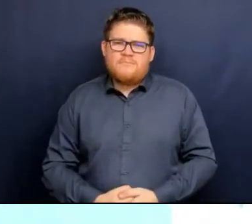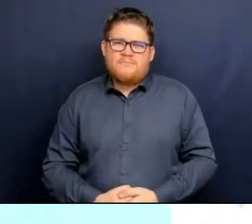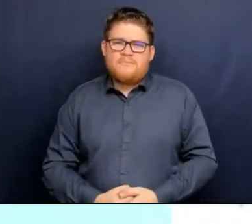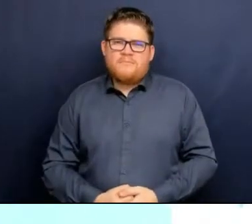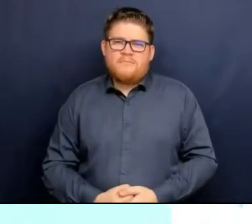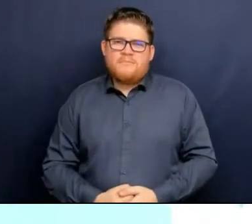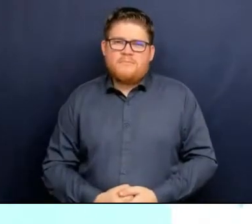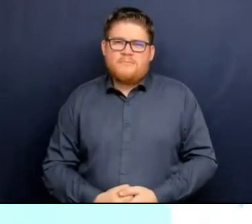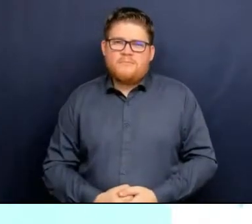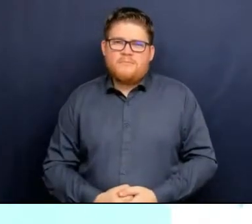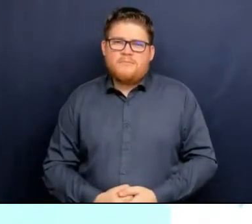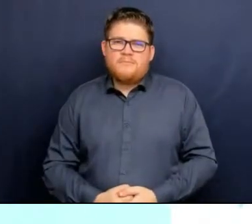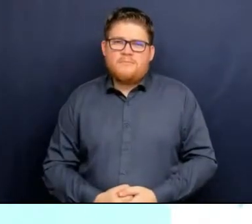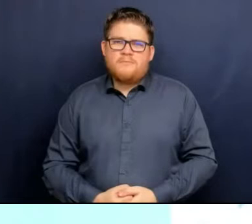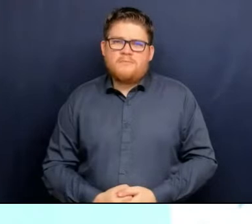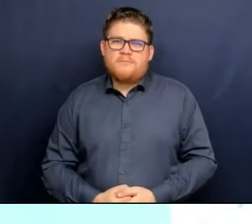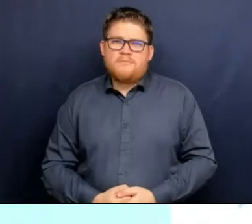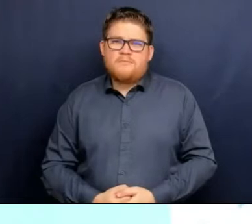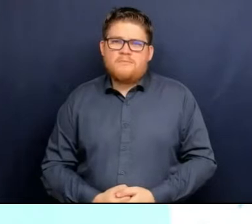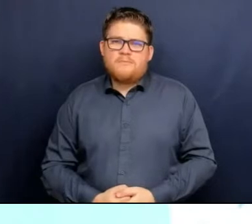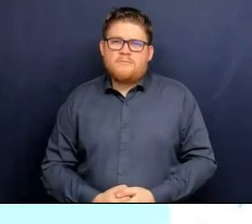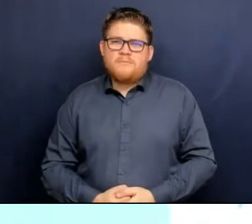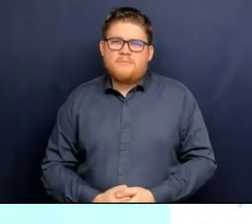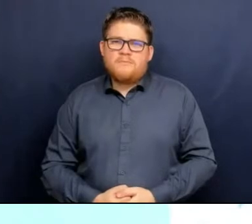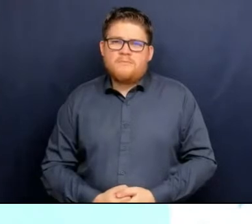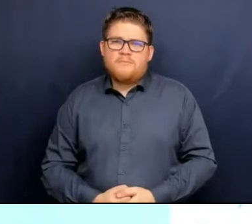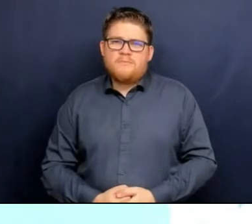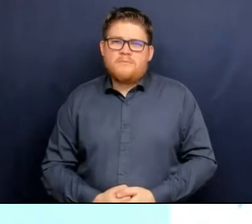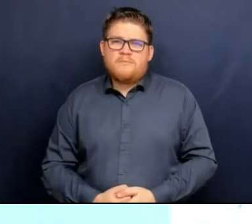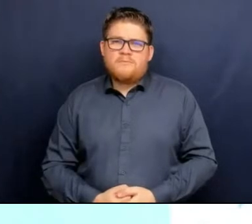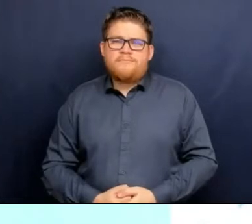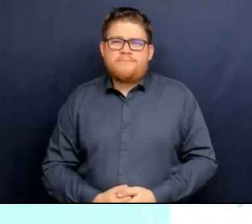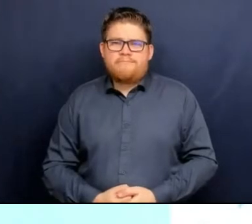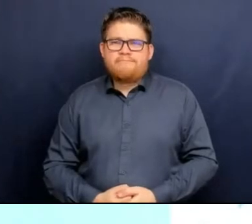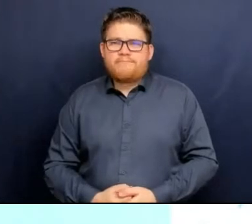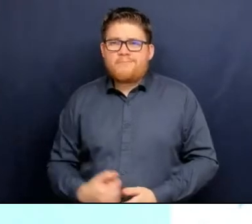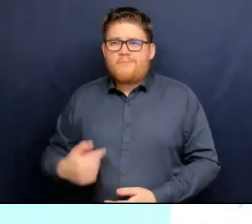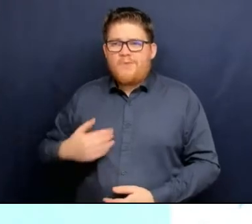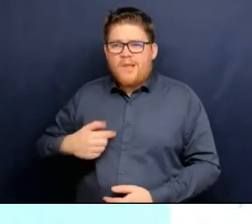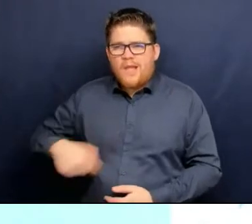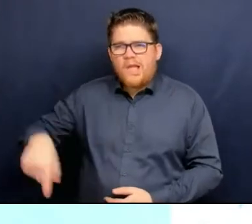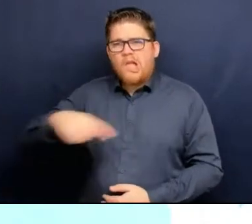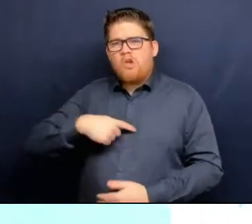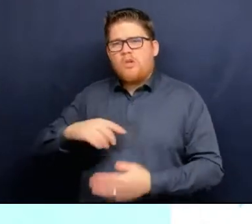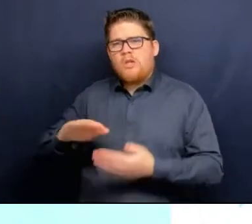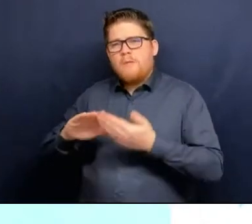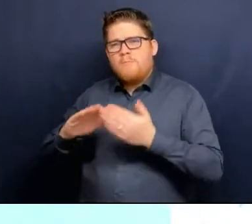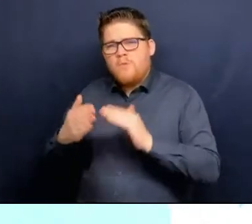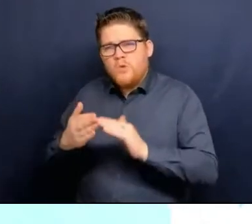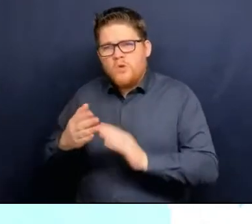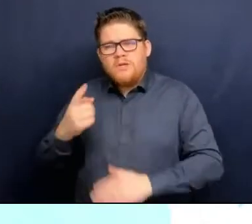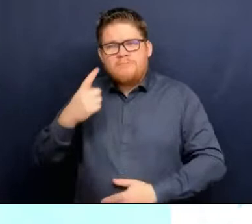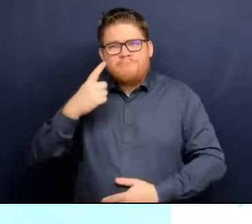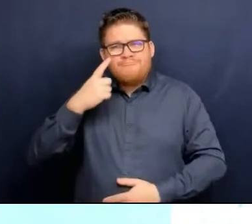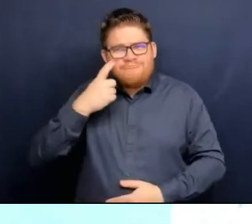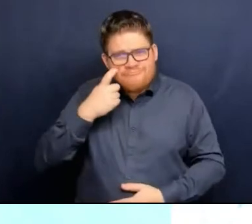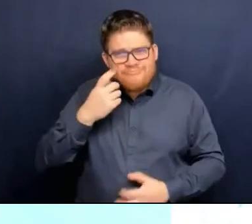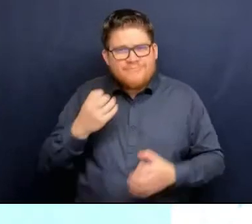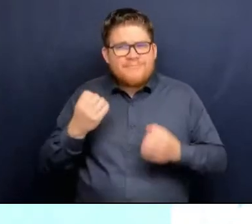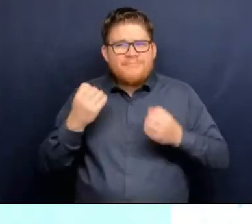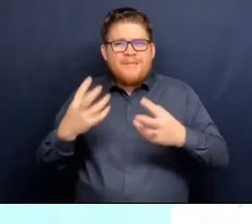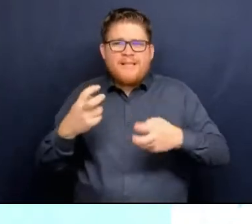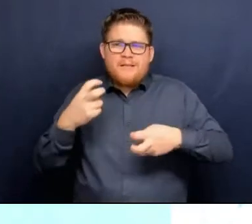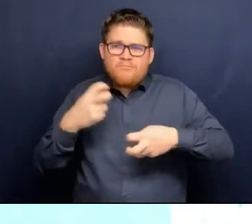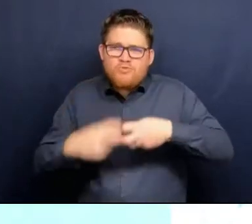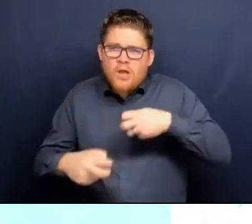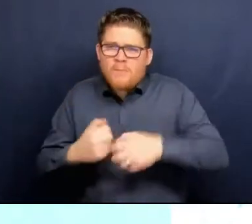challenges, the COVID impact, the wildfires and the floods. And I just want to acknowledge all